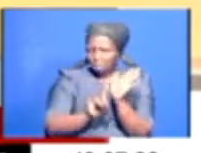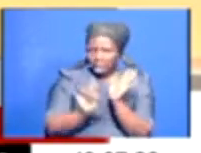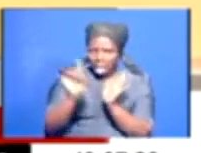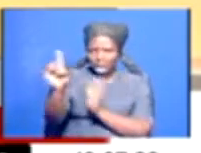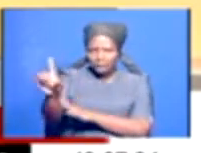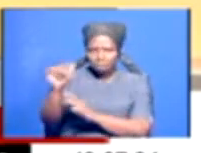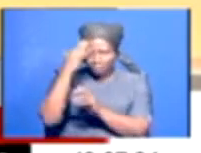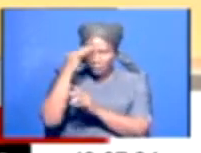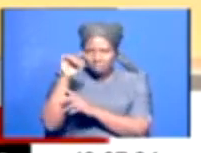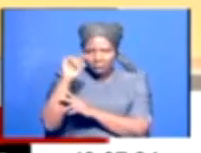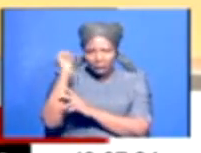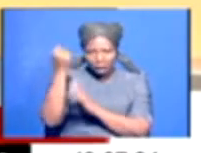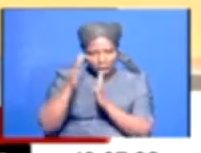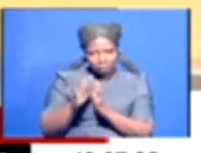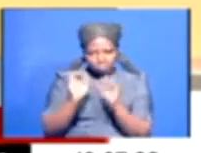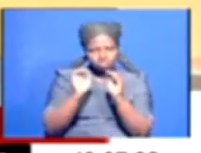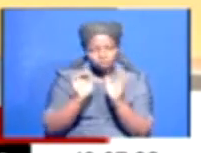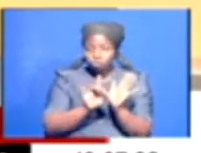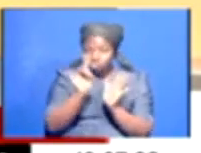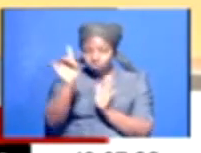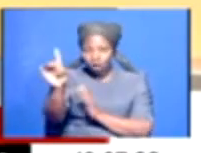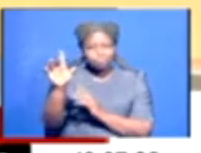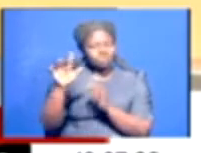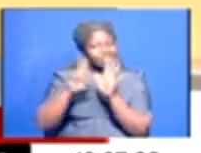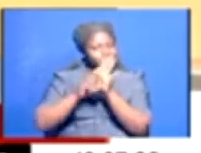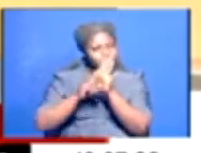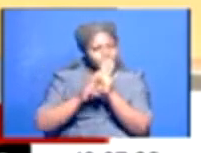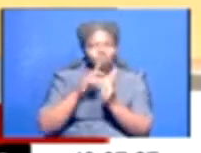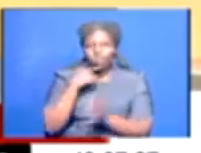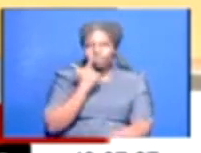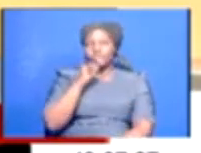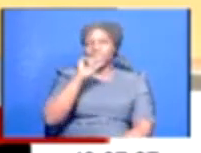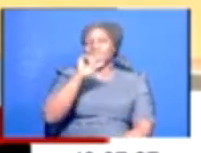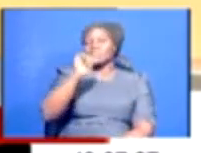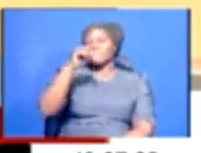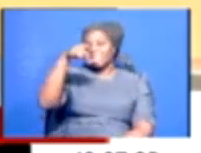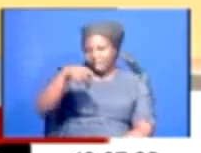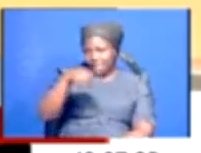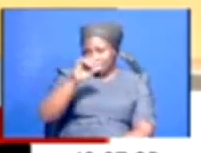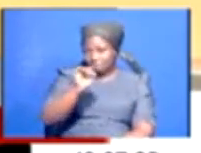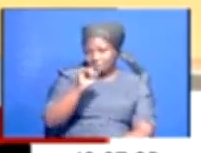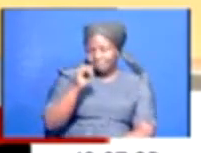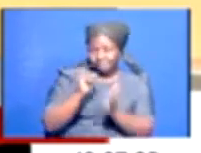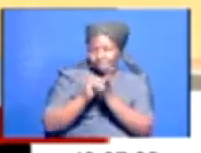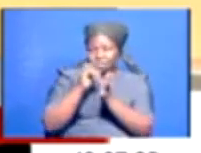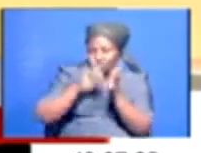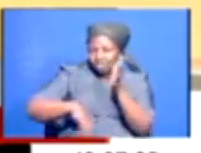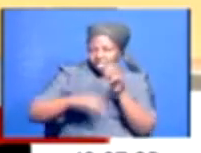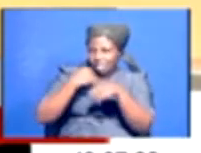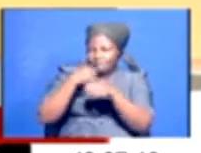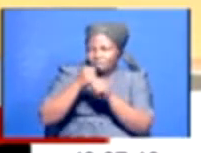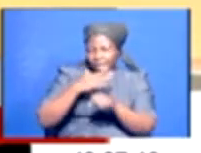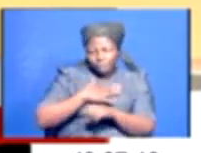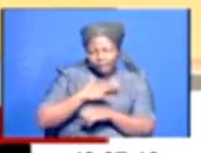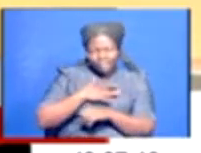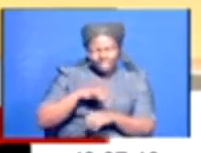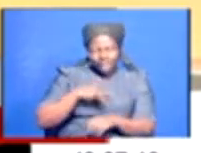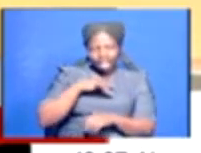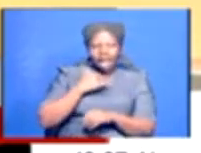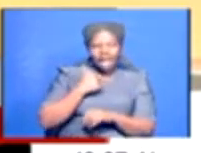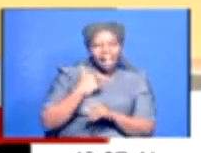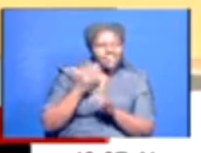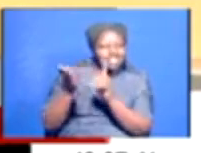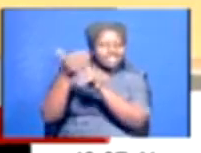CAP. And that is what made me that I have achieved something.